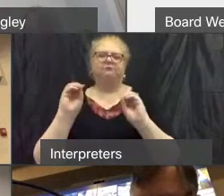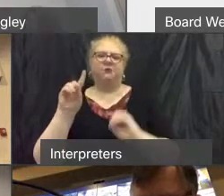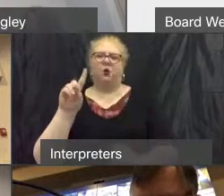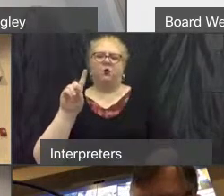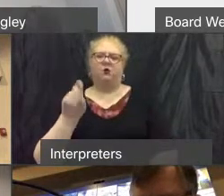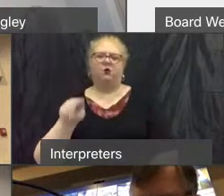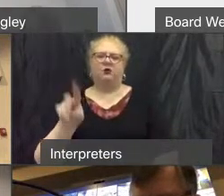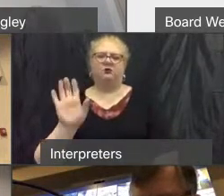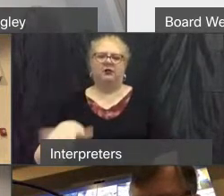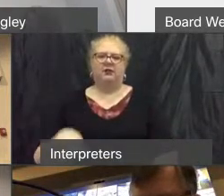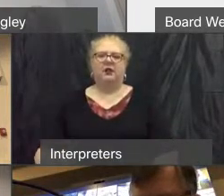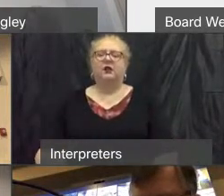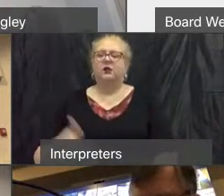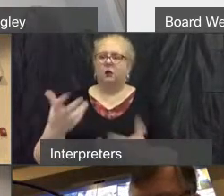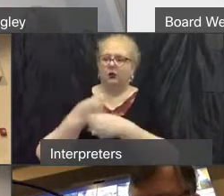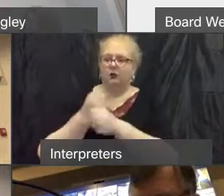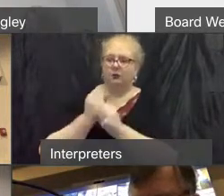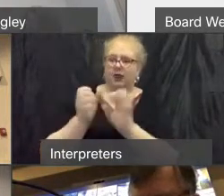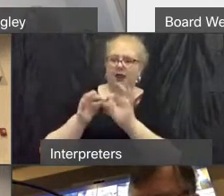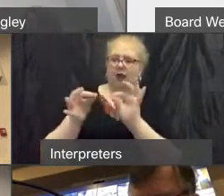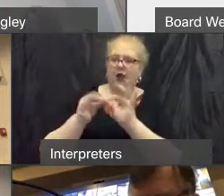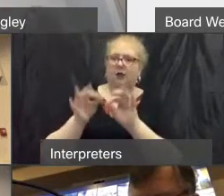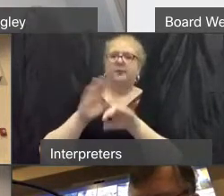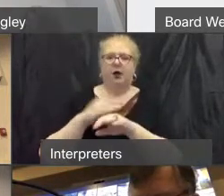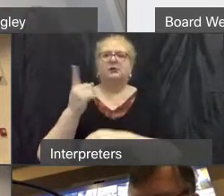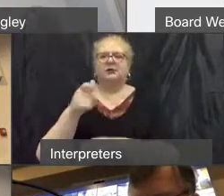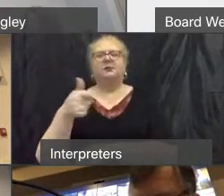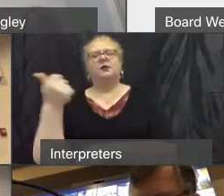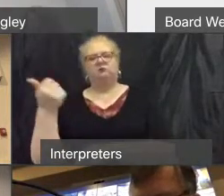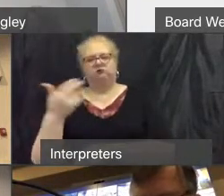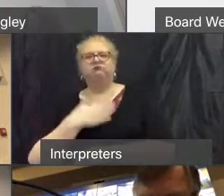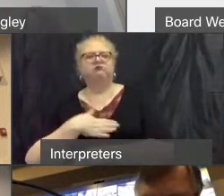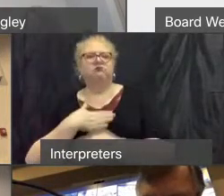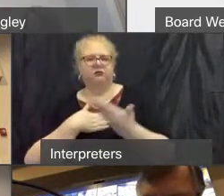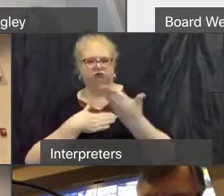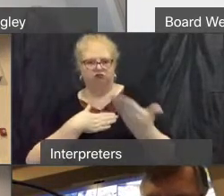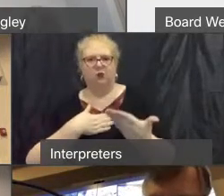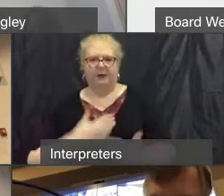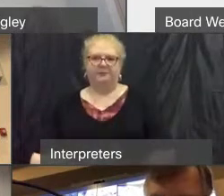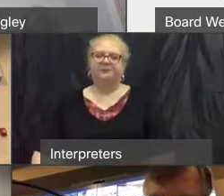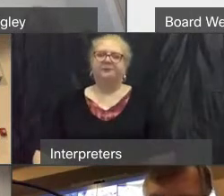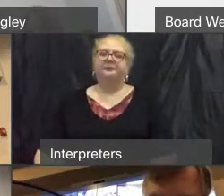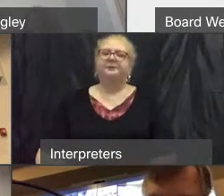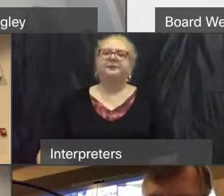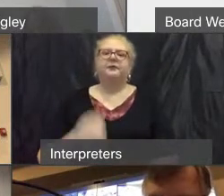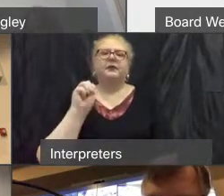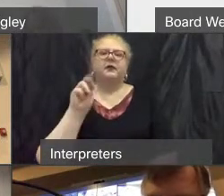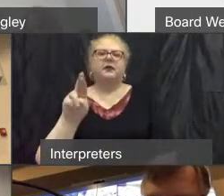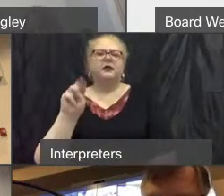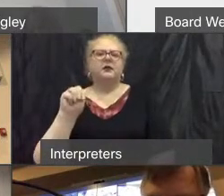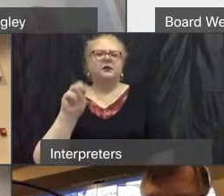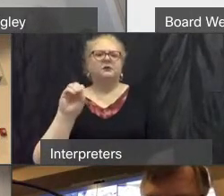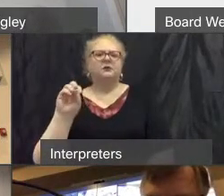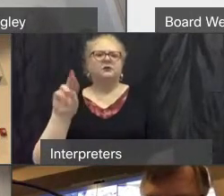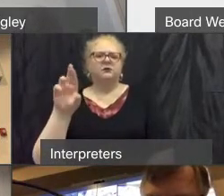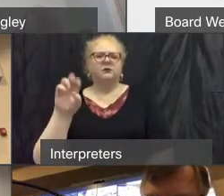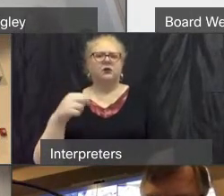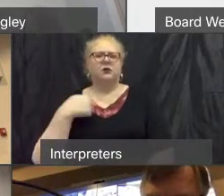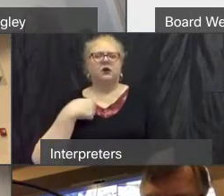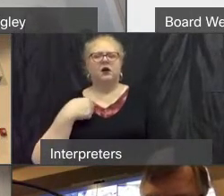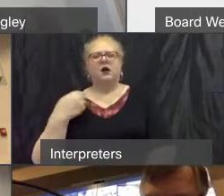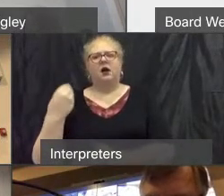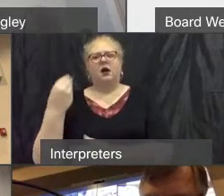on do you want to make a comment? On something else. Please. Mr. Moore, I turned in